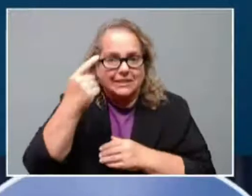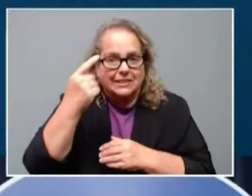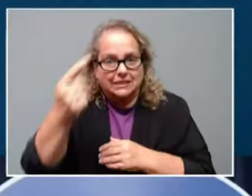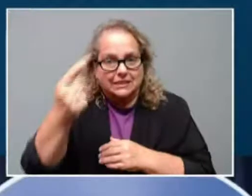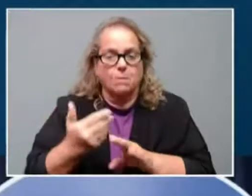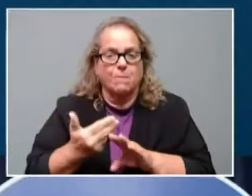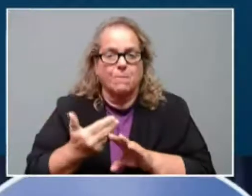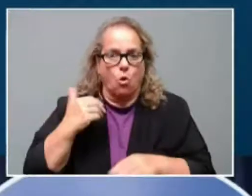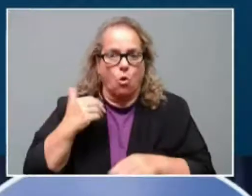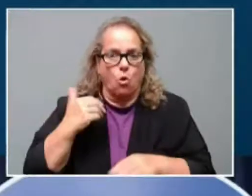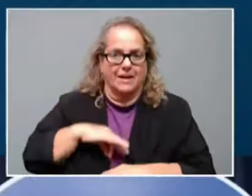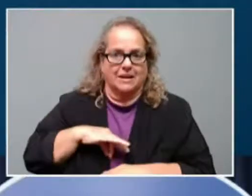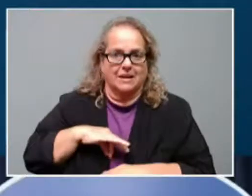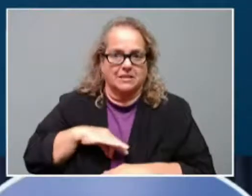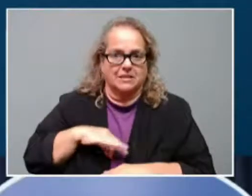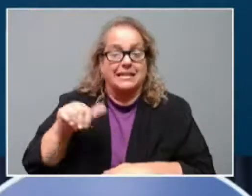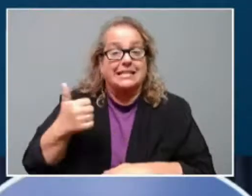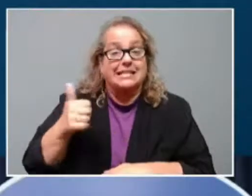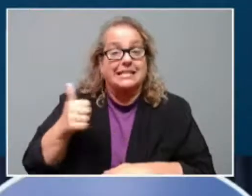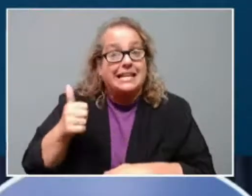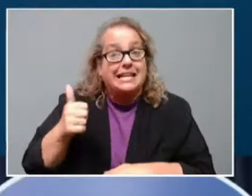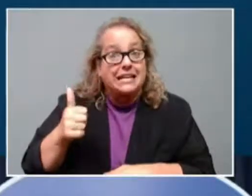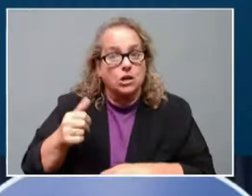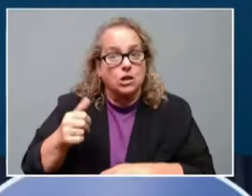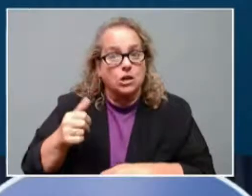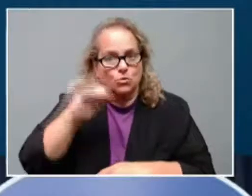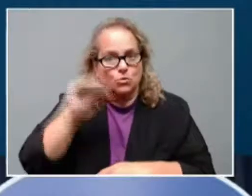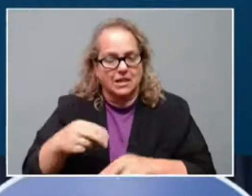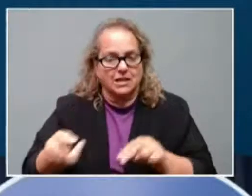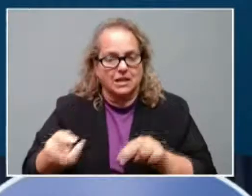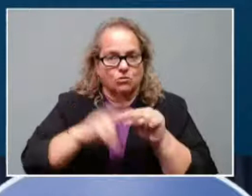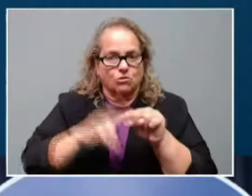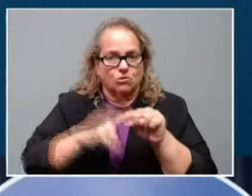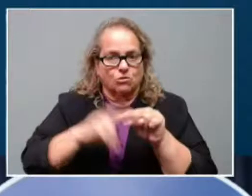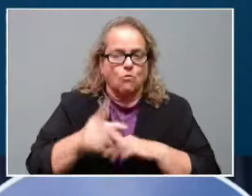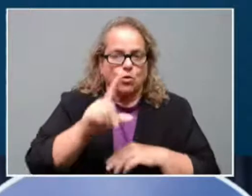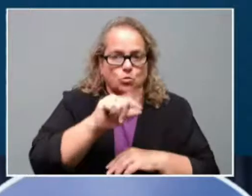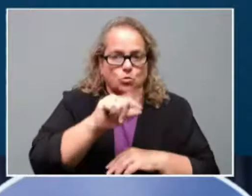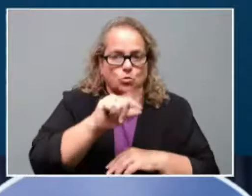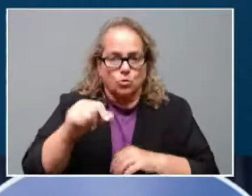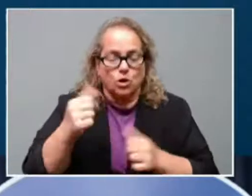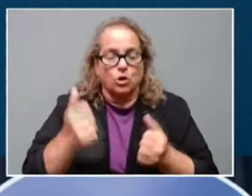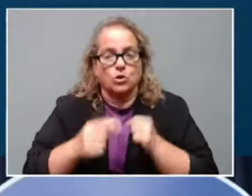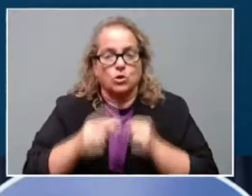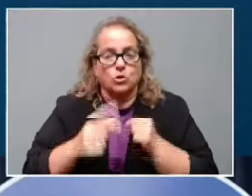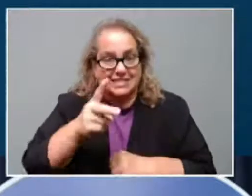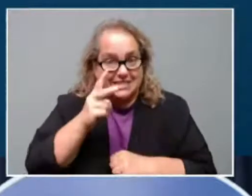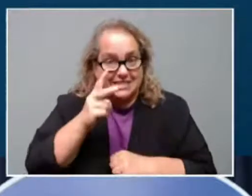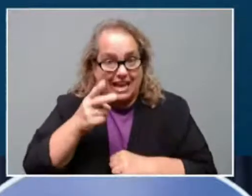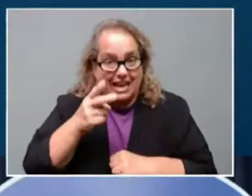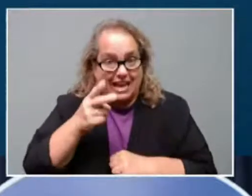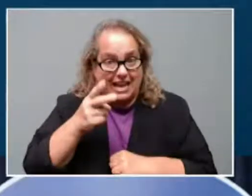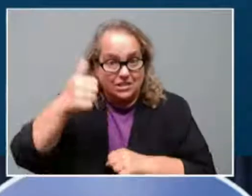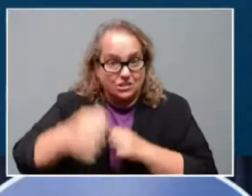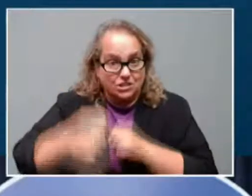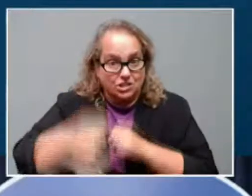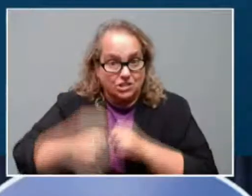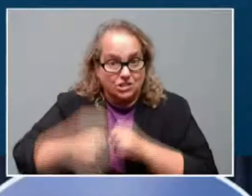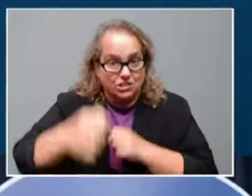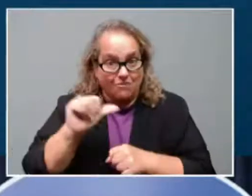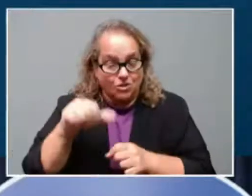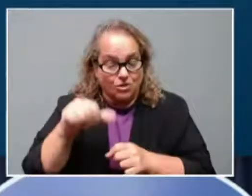increase over 2020, which was the second highest full-year average in the past 6 years. So what does that